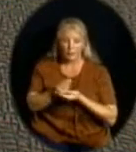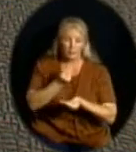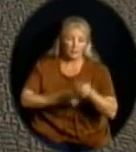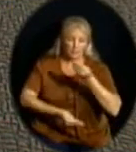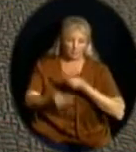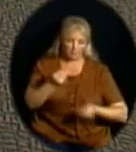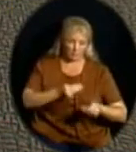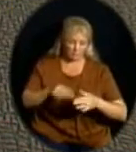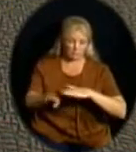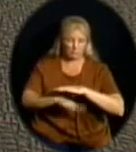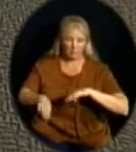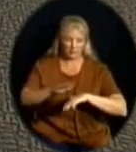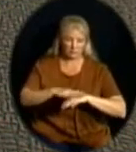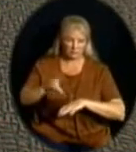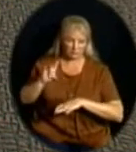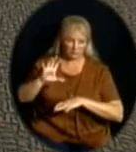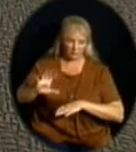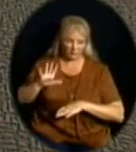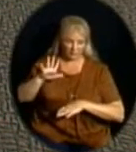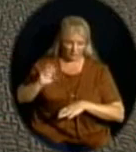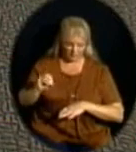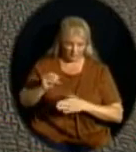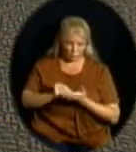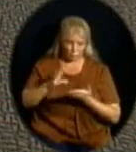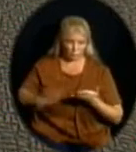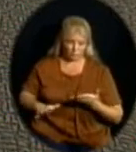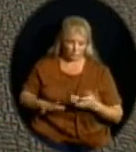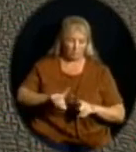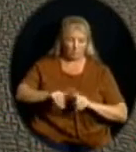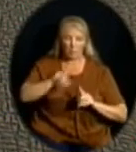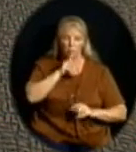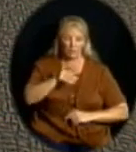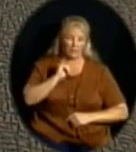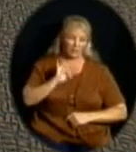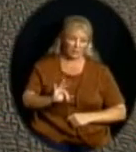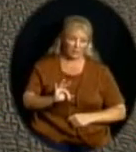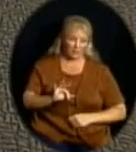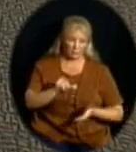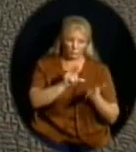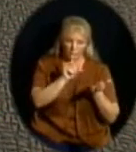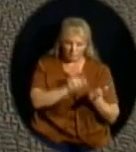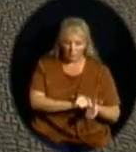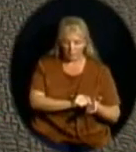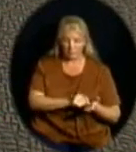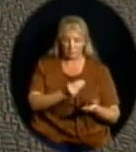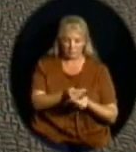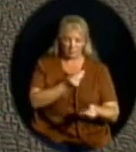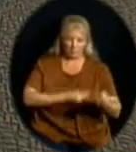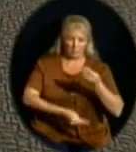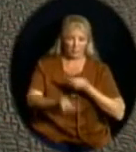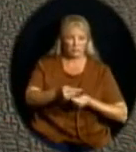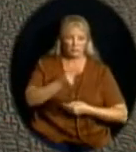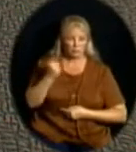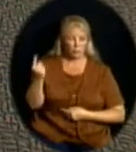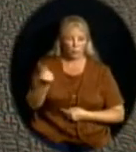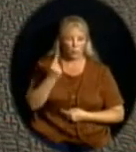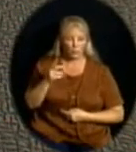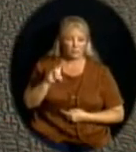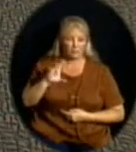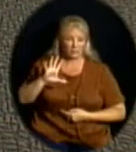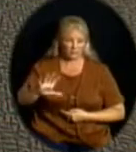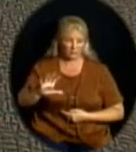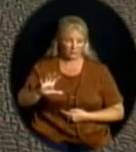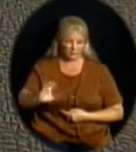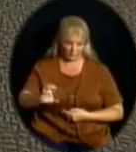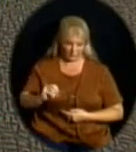reality is that if we publish a budget that is only 750, then there's a good